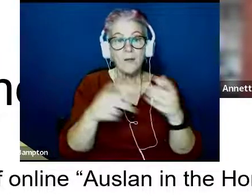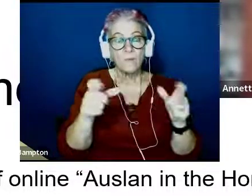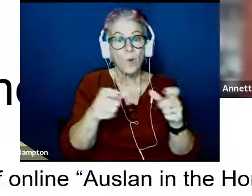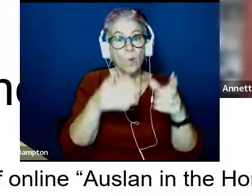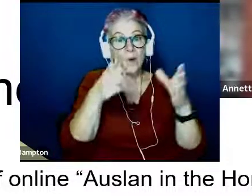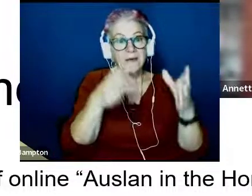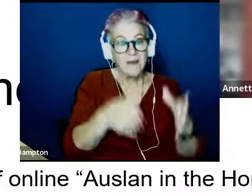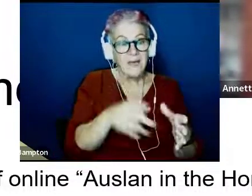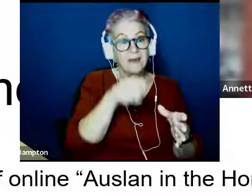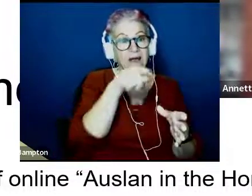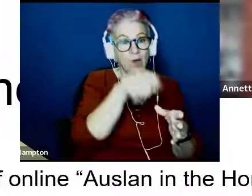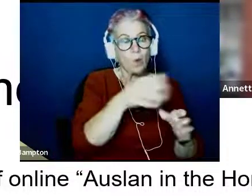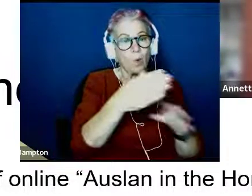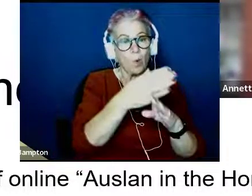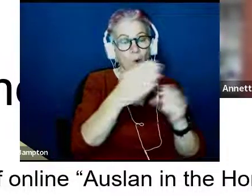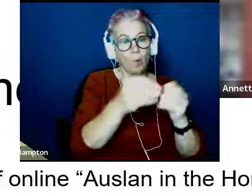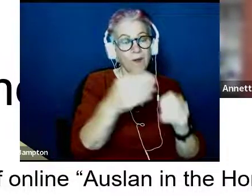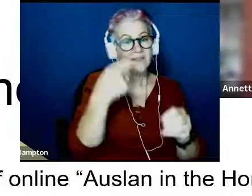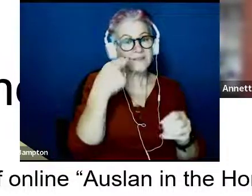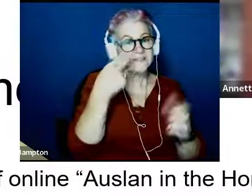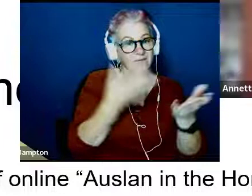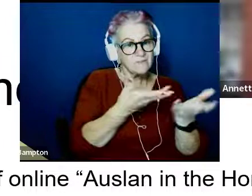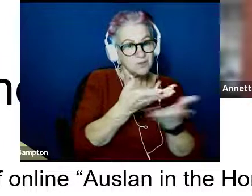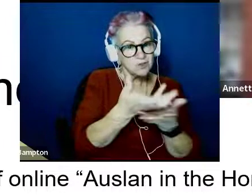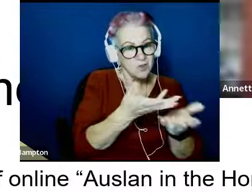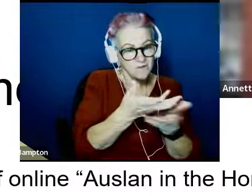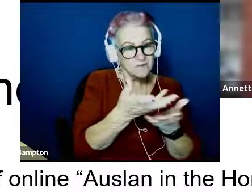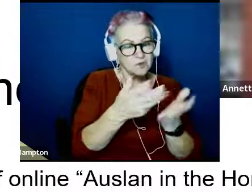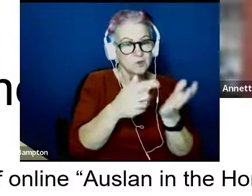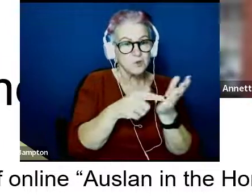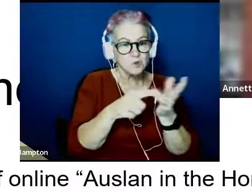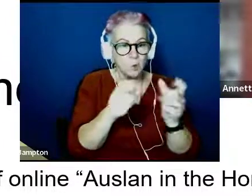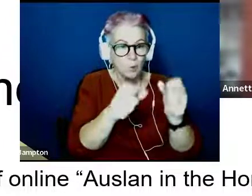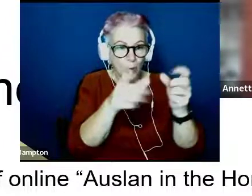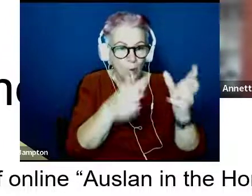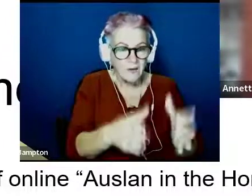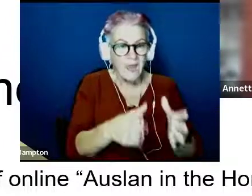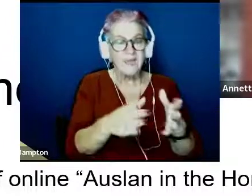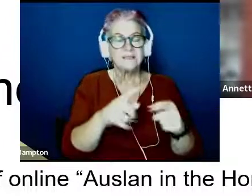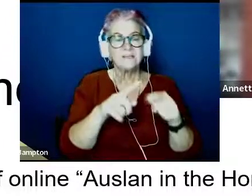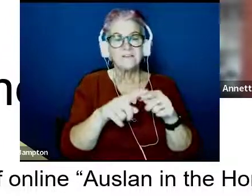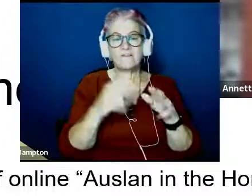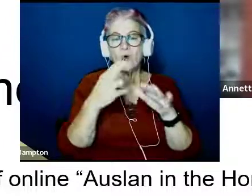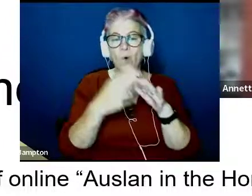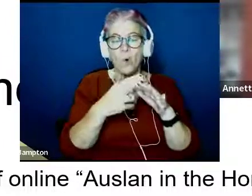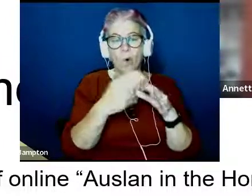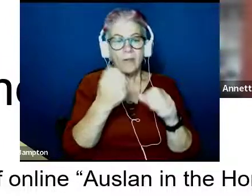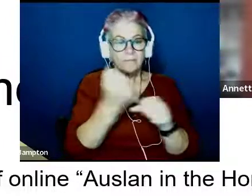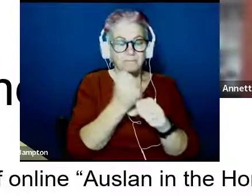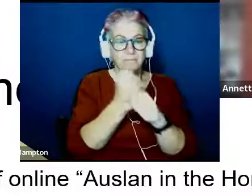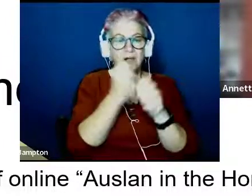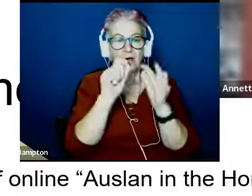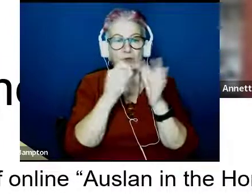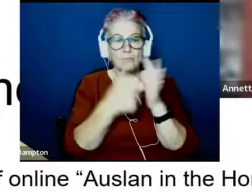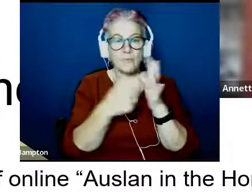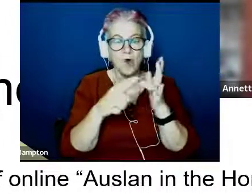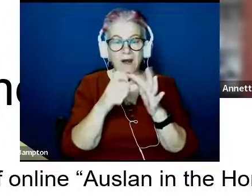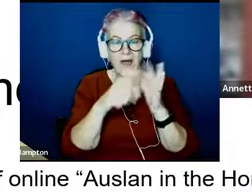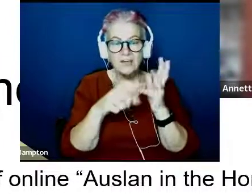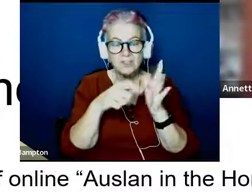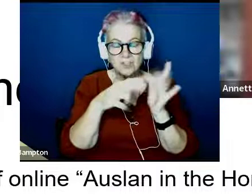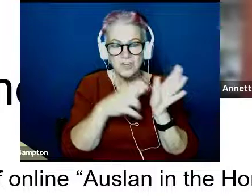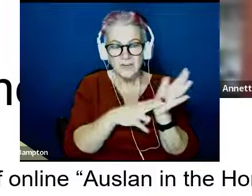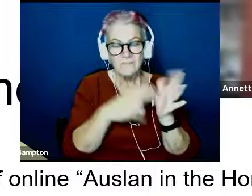of works with deaf services to coordinate production and publication of all those videos. And we